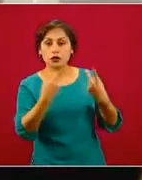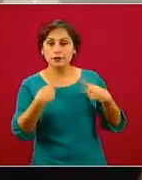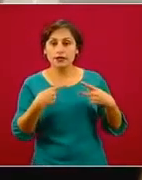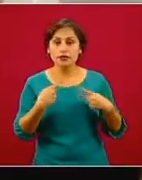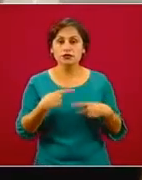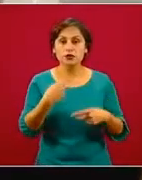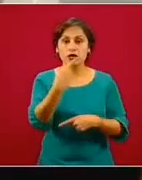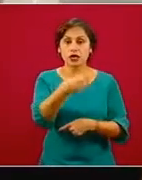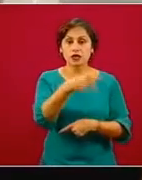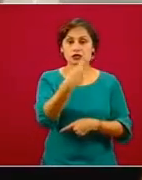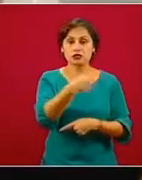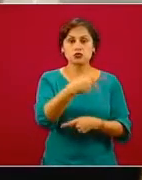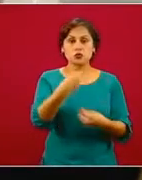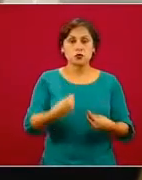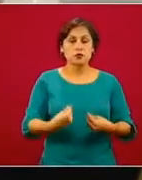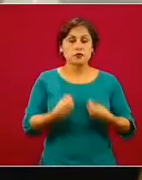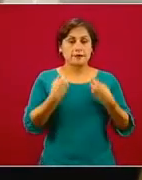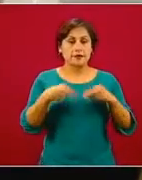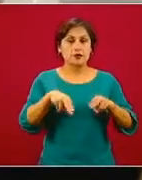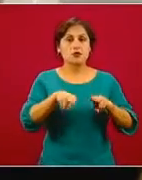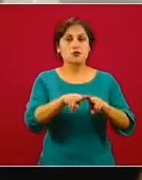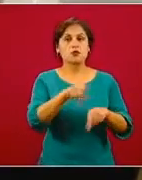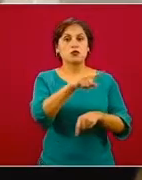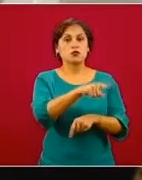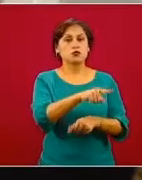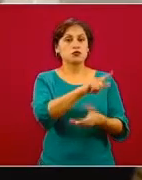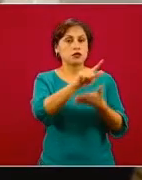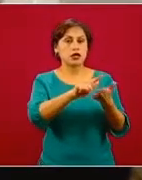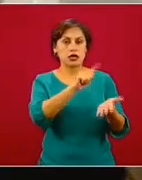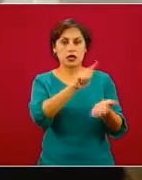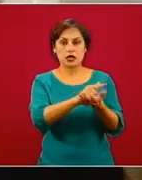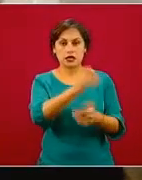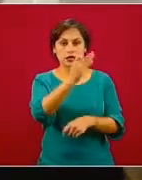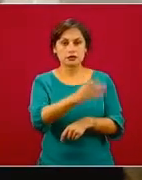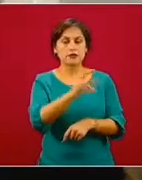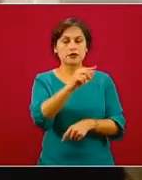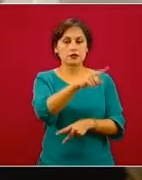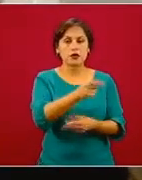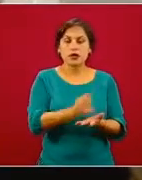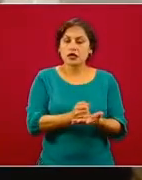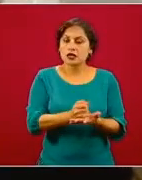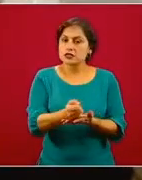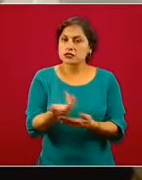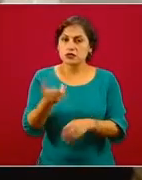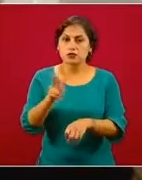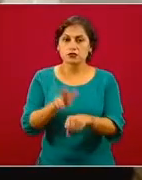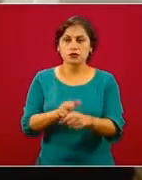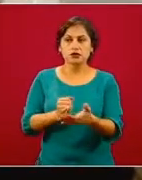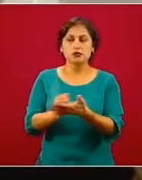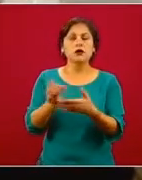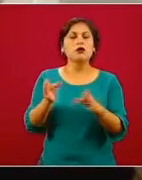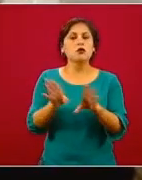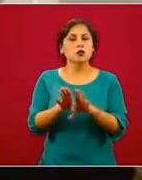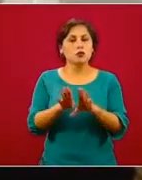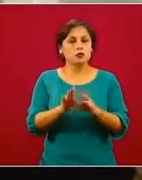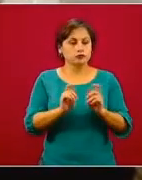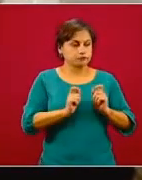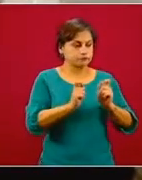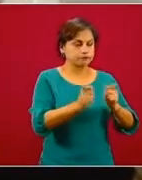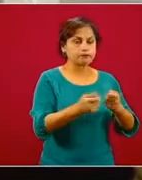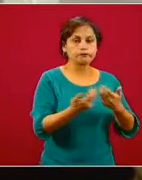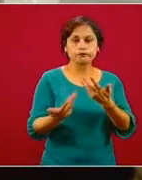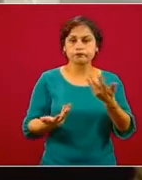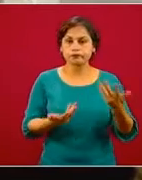go to the hospital and they fall ill and they are not able to make decisions for themselves because they are sedated